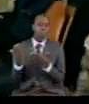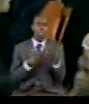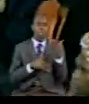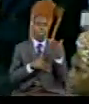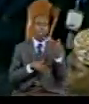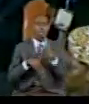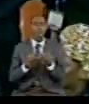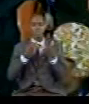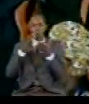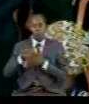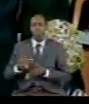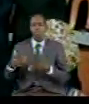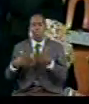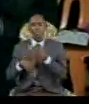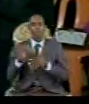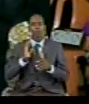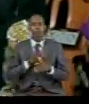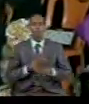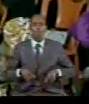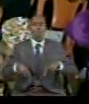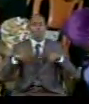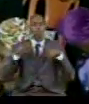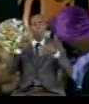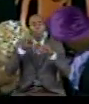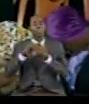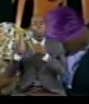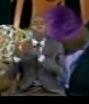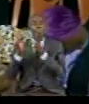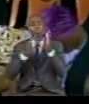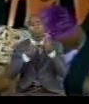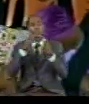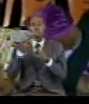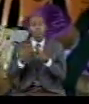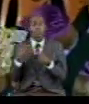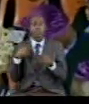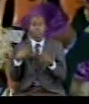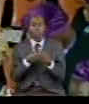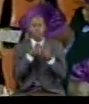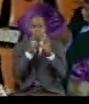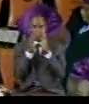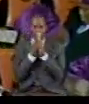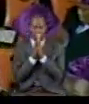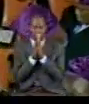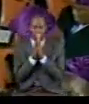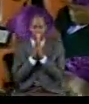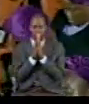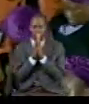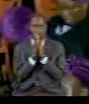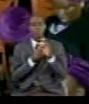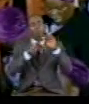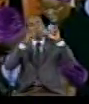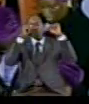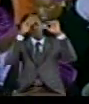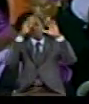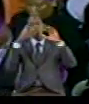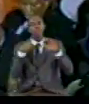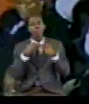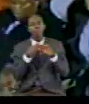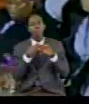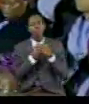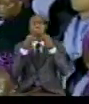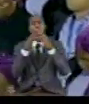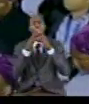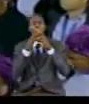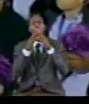lives. In Jesus' name we pray. Amen. Father, we thank you very much. We praise your name